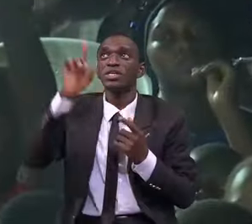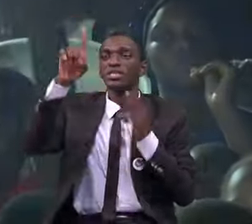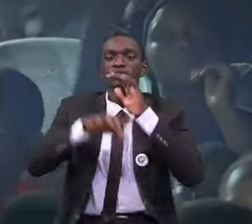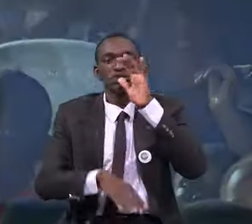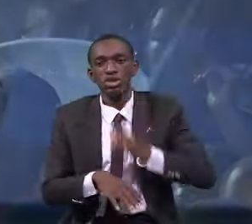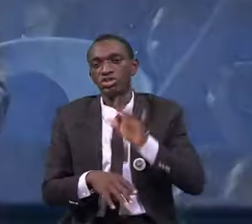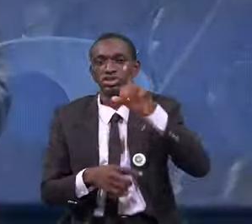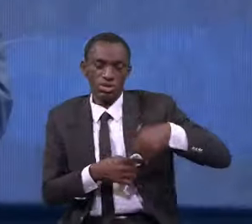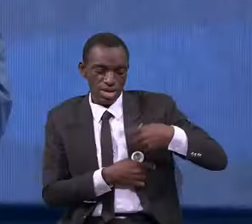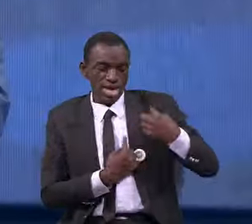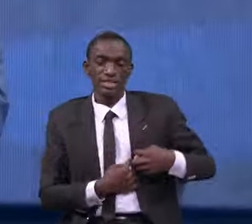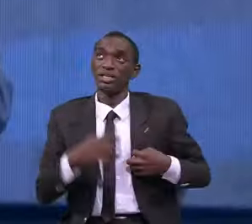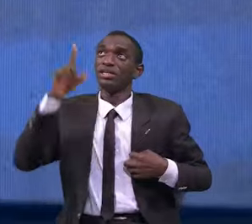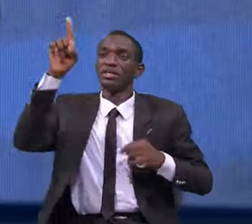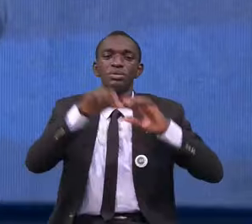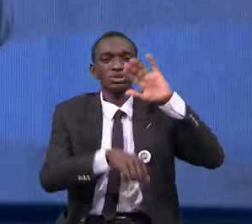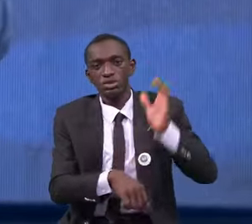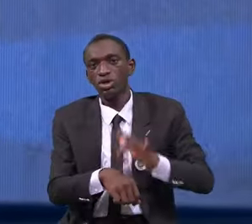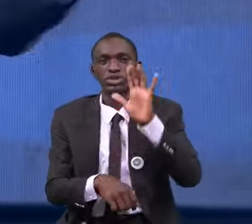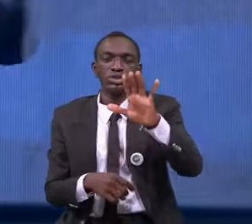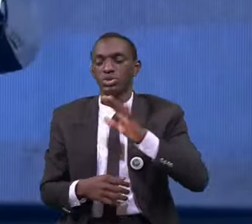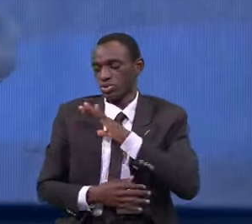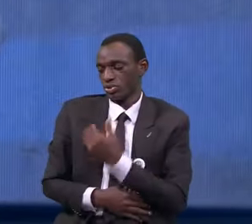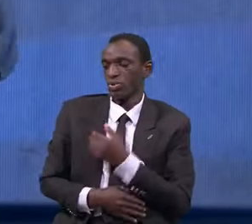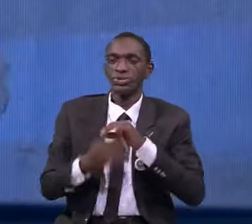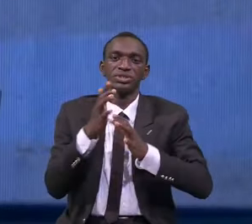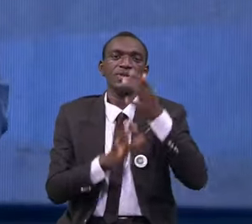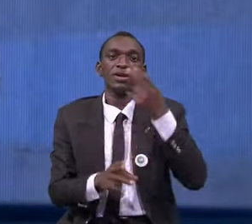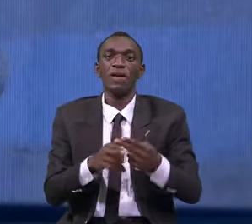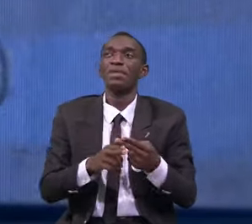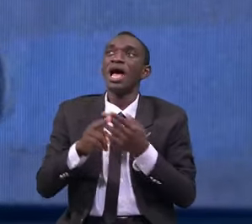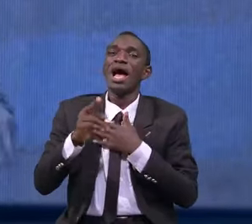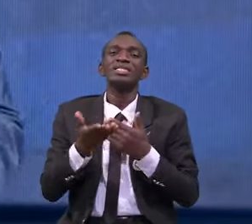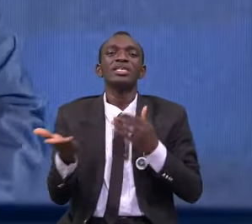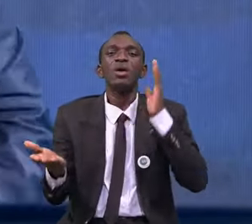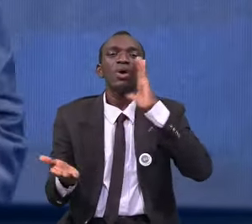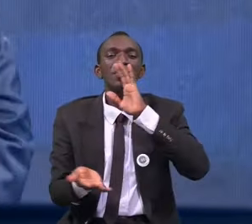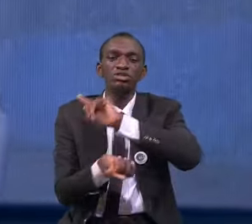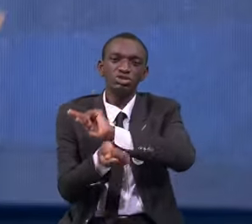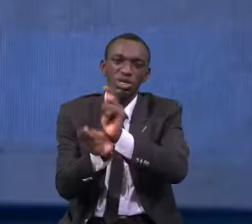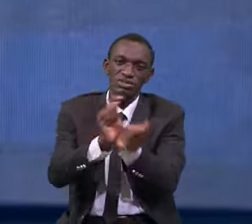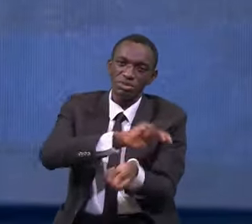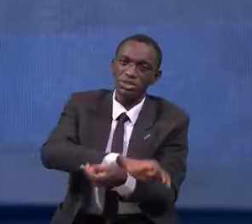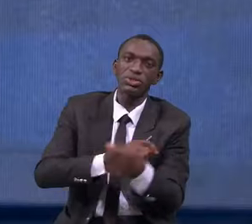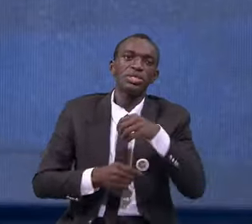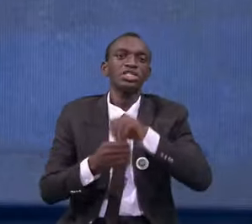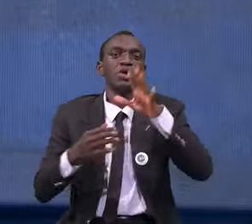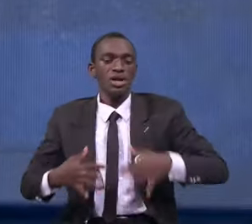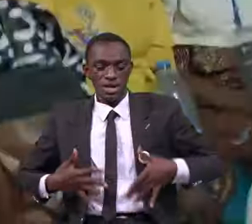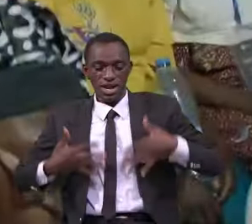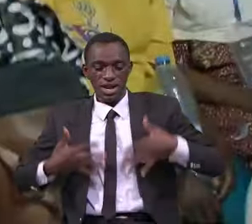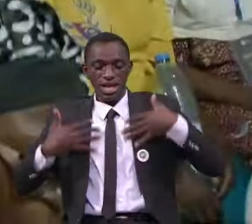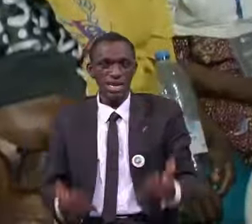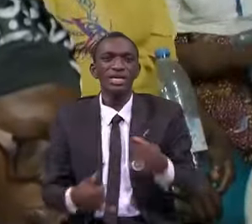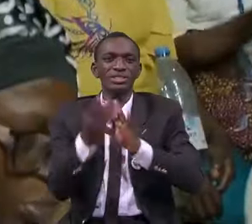He's touching your soul. And there will be a transformation in your life tonight in